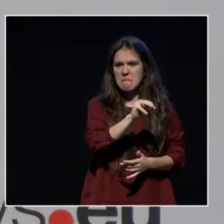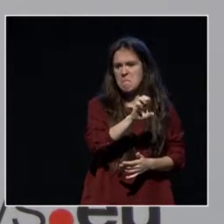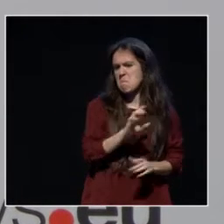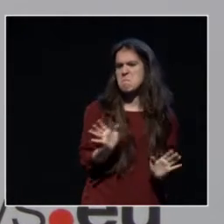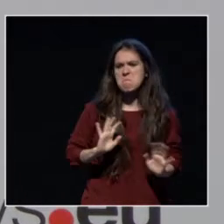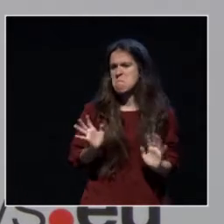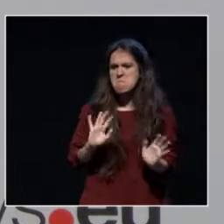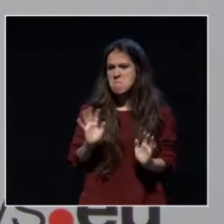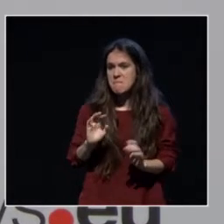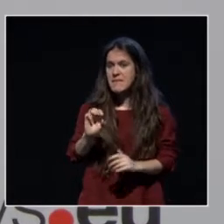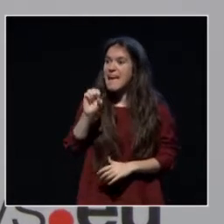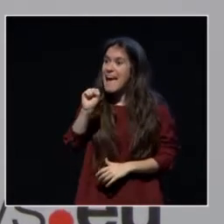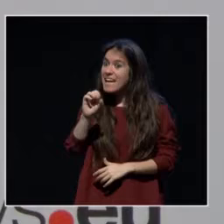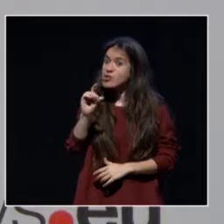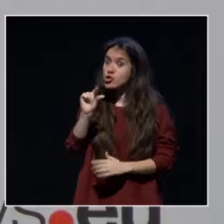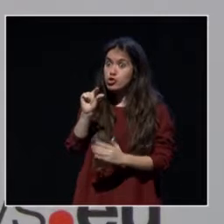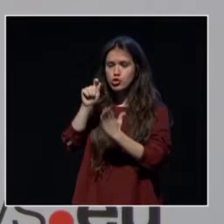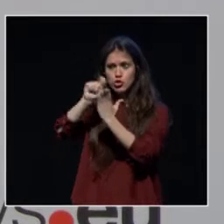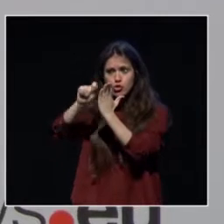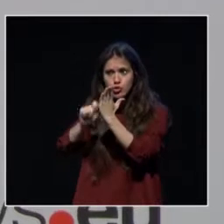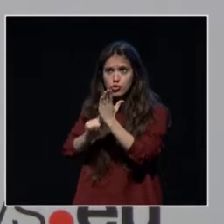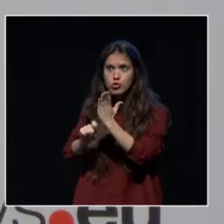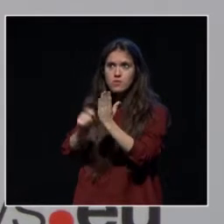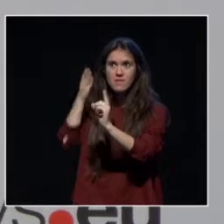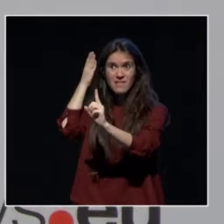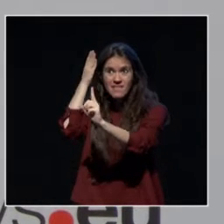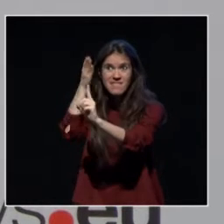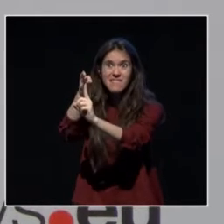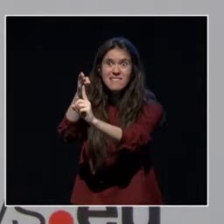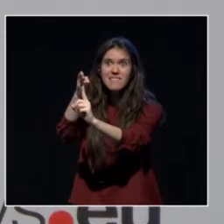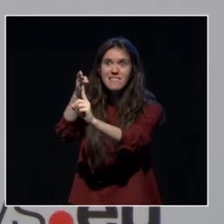primarily drafted for the